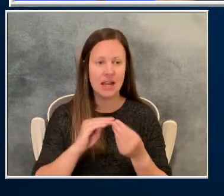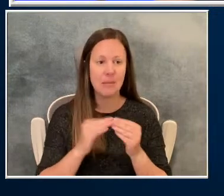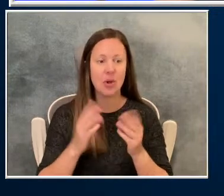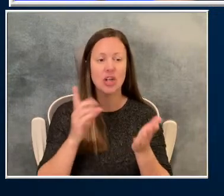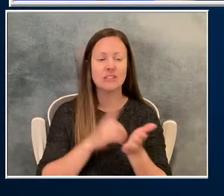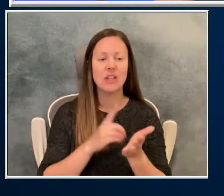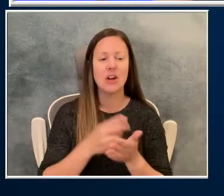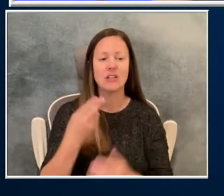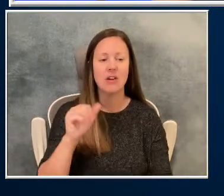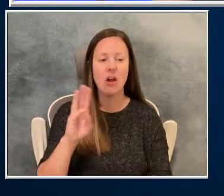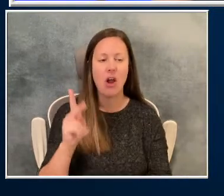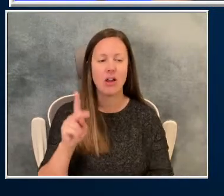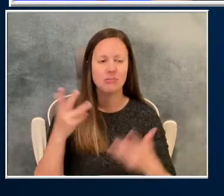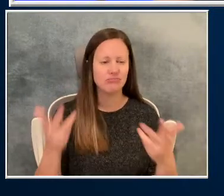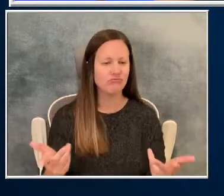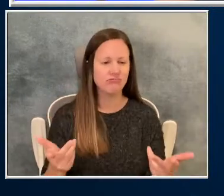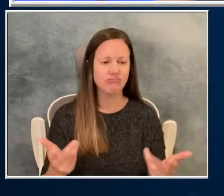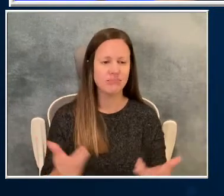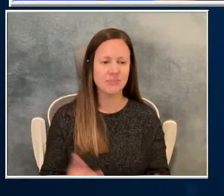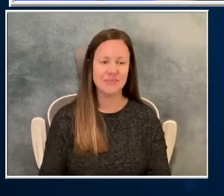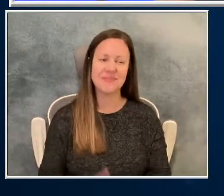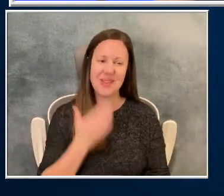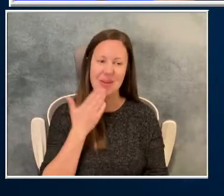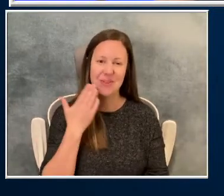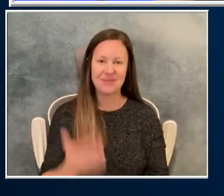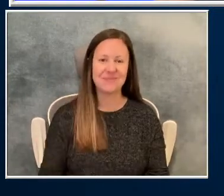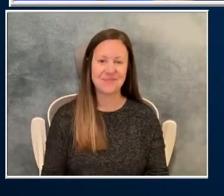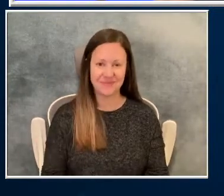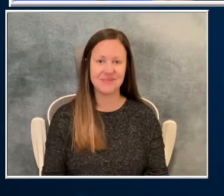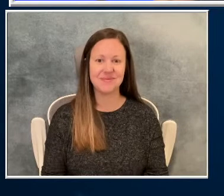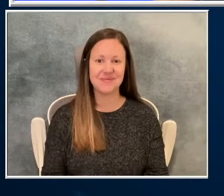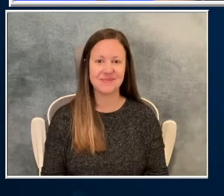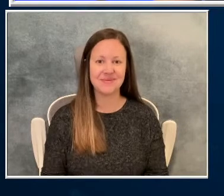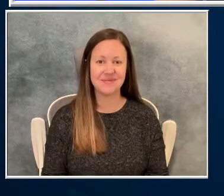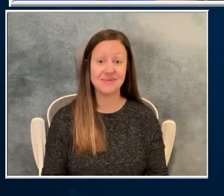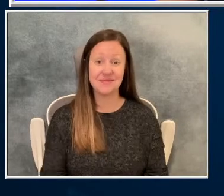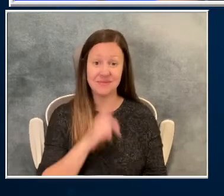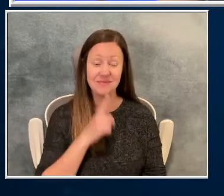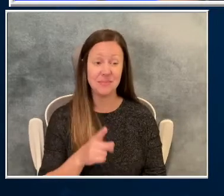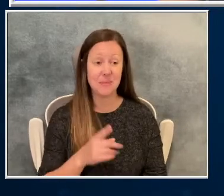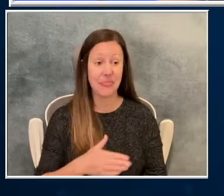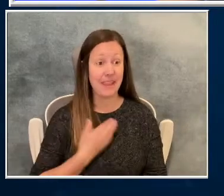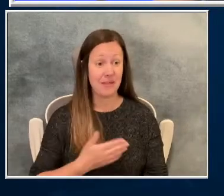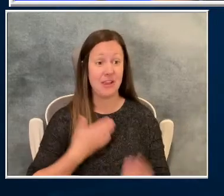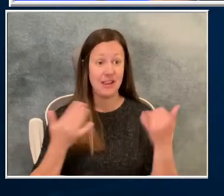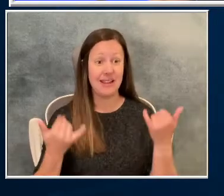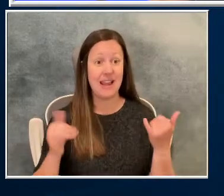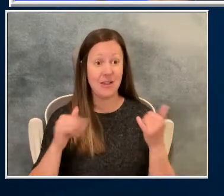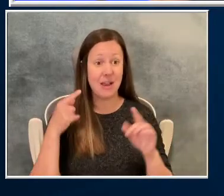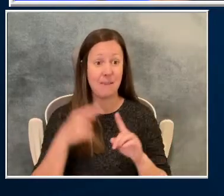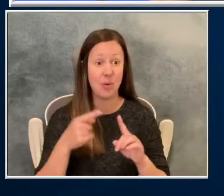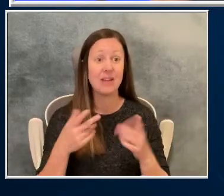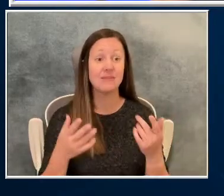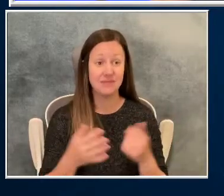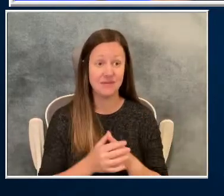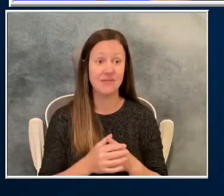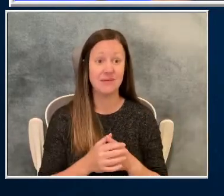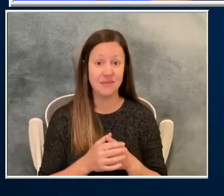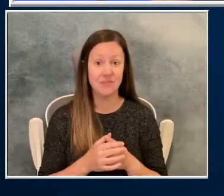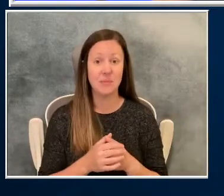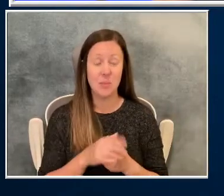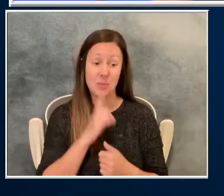how this is going to roll out. Good morning. Yeah, hi. Hi. I mean, I'm glad we've gotten to this point. You know, that It's good means news. that for the most